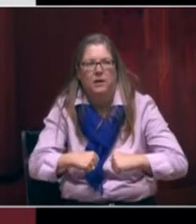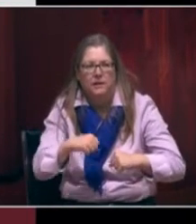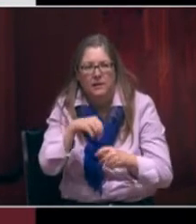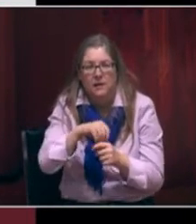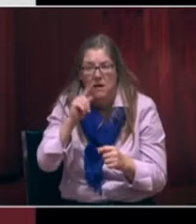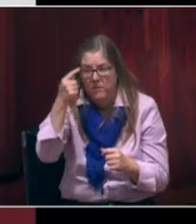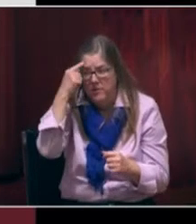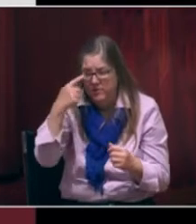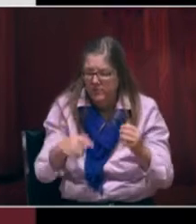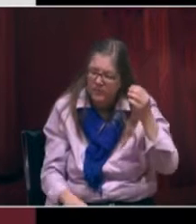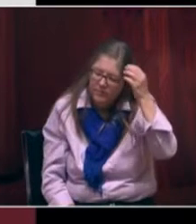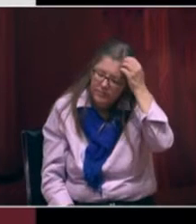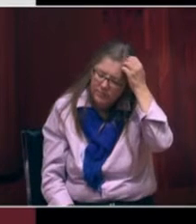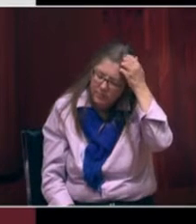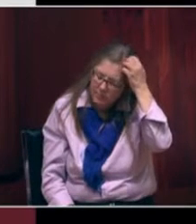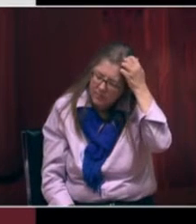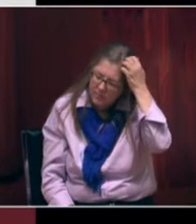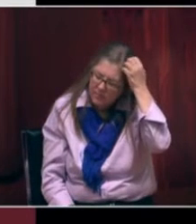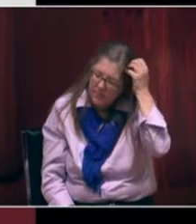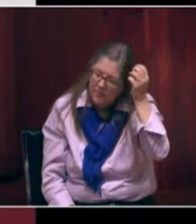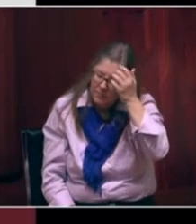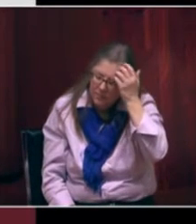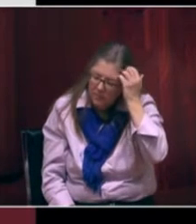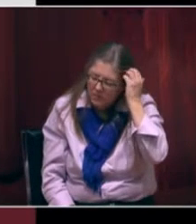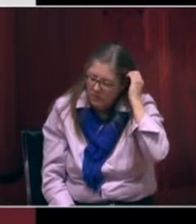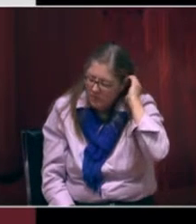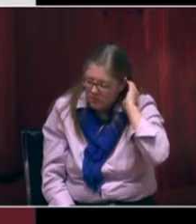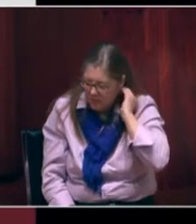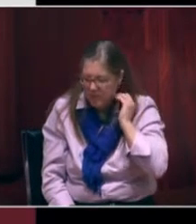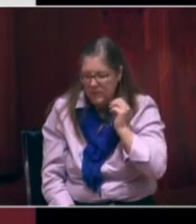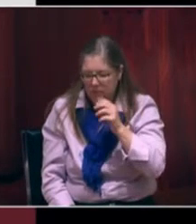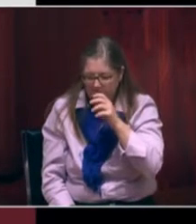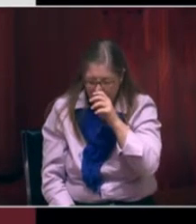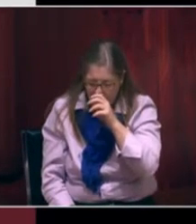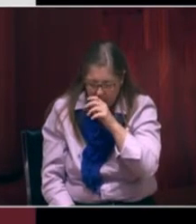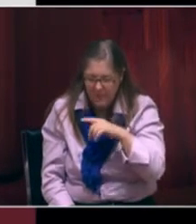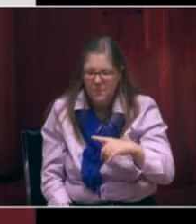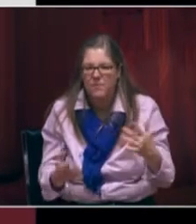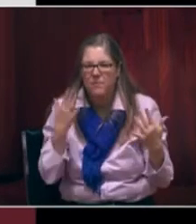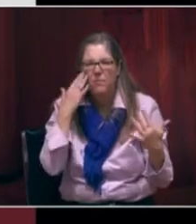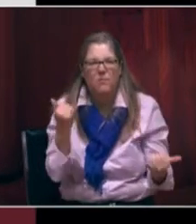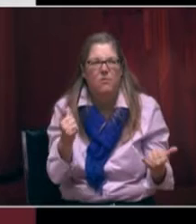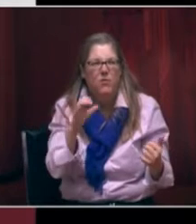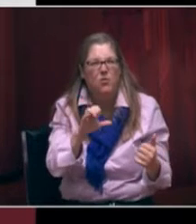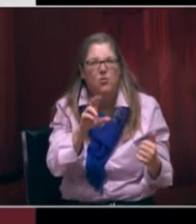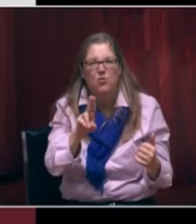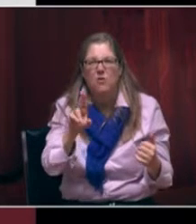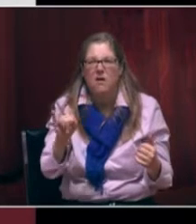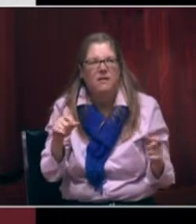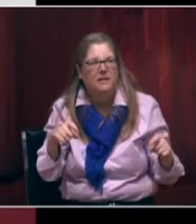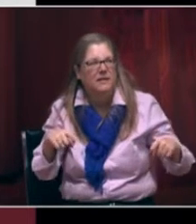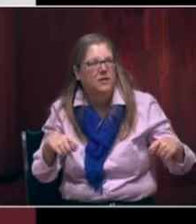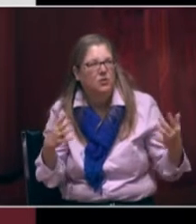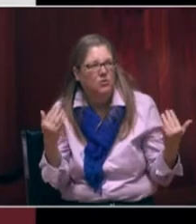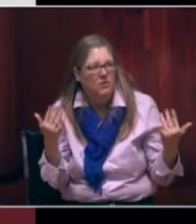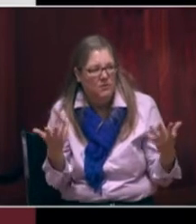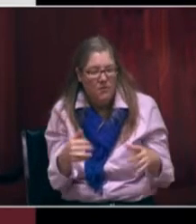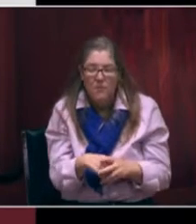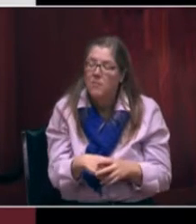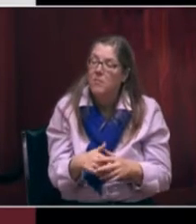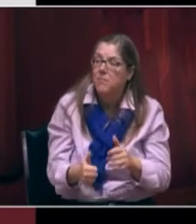So, real quick, this is our opening statement, of course. Why is the CUI program necessary? And usually, if